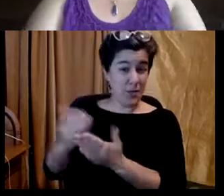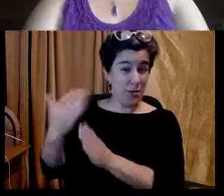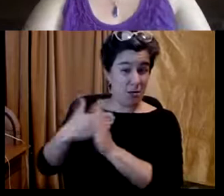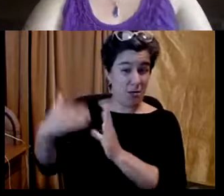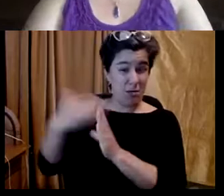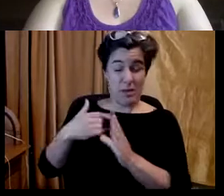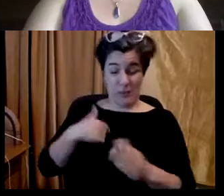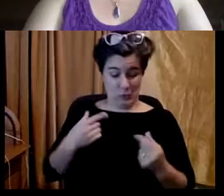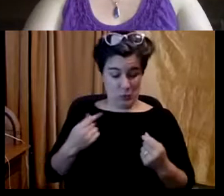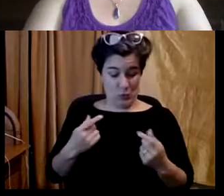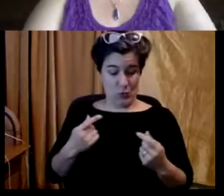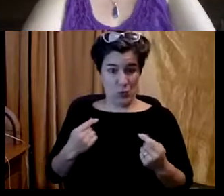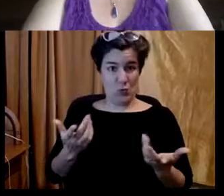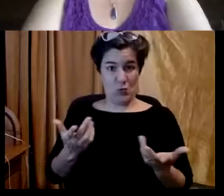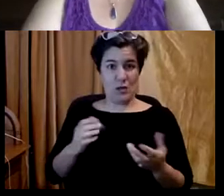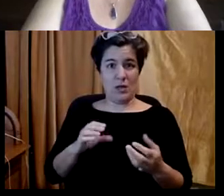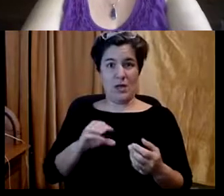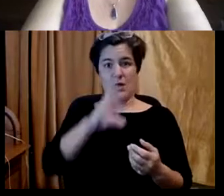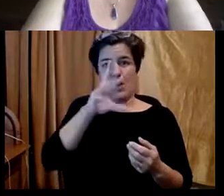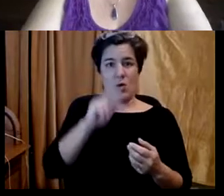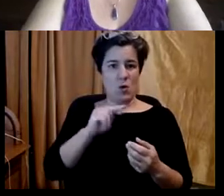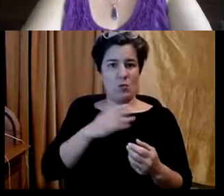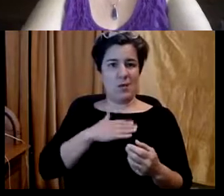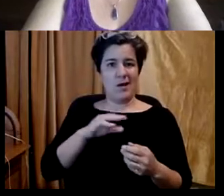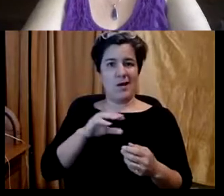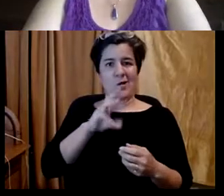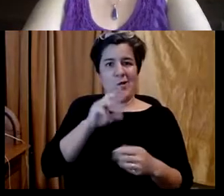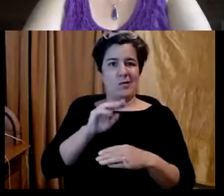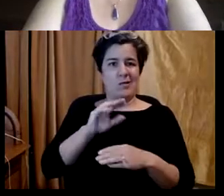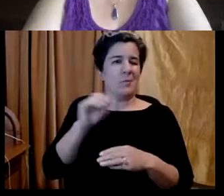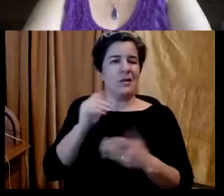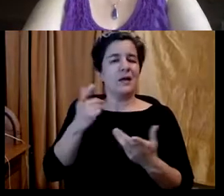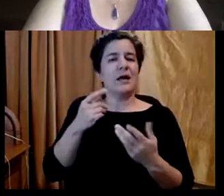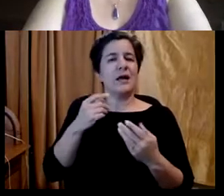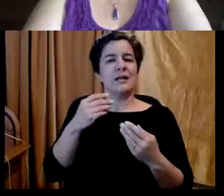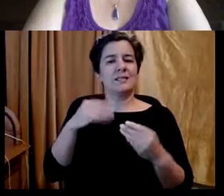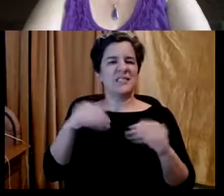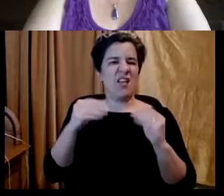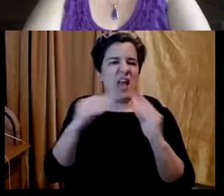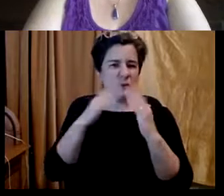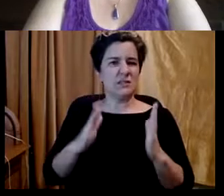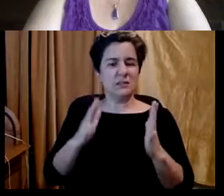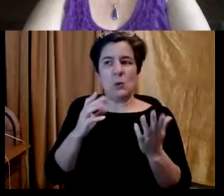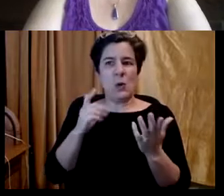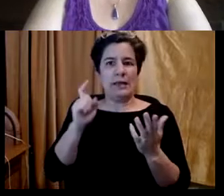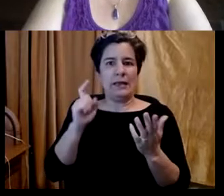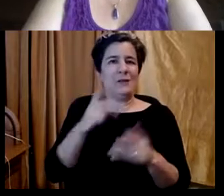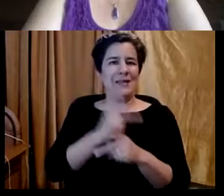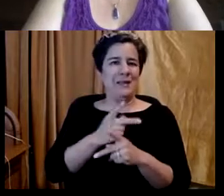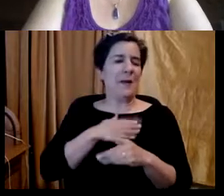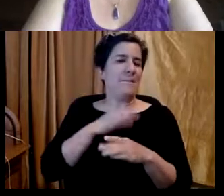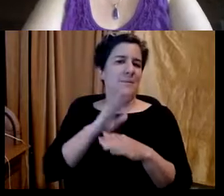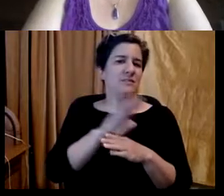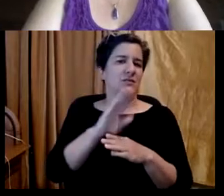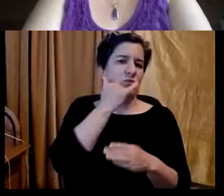I do? I own my own company. I'm a real estate broker. I can't change my phone number. He will find it like that. Is there something that I can